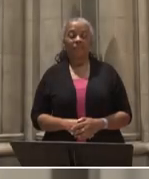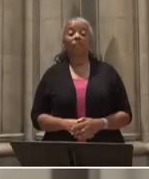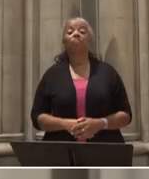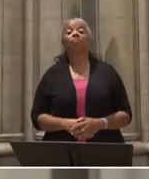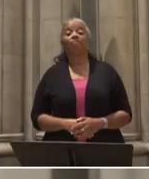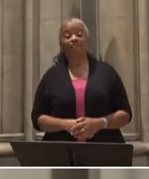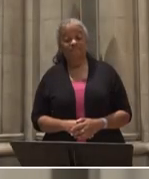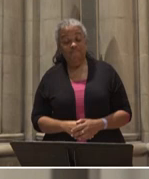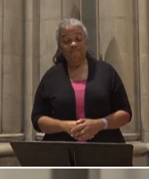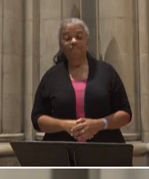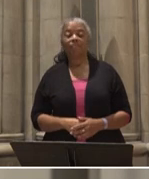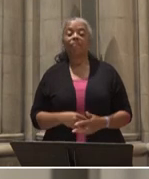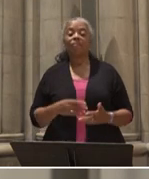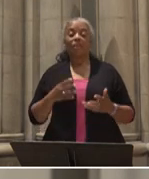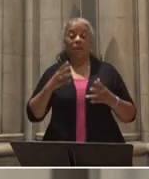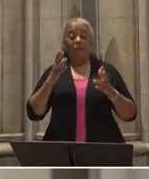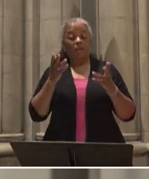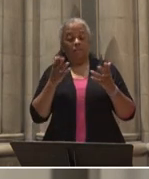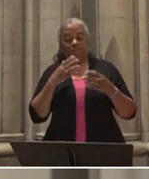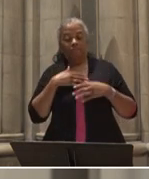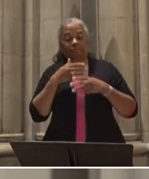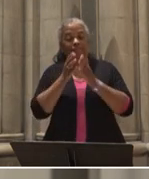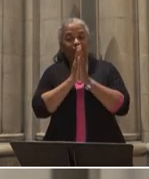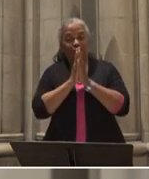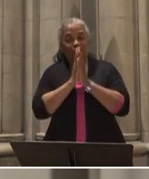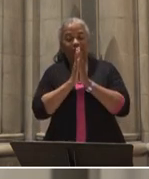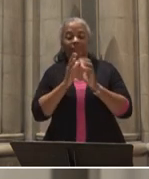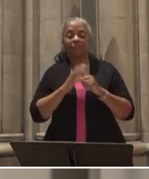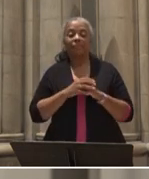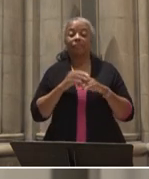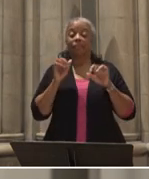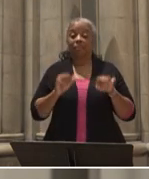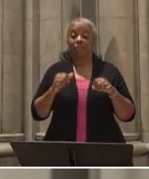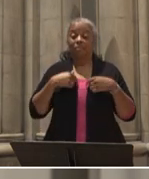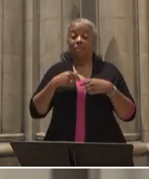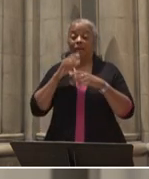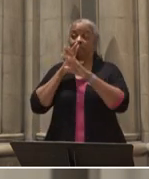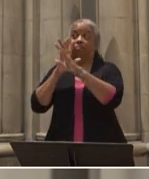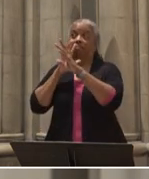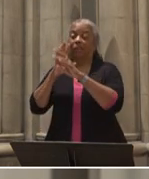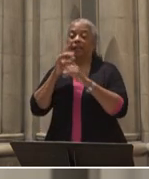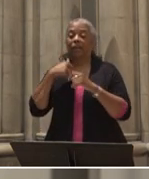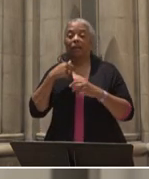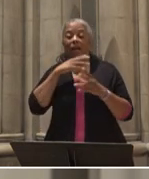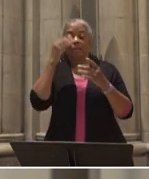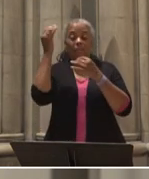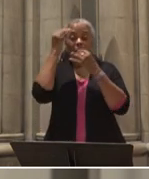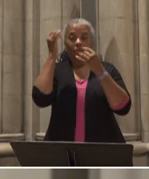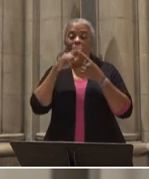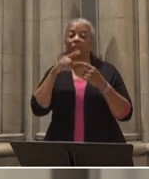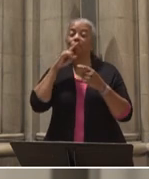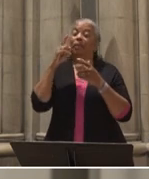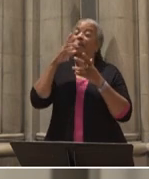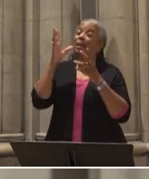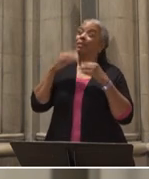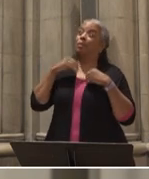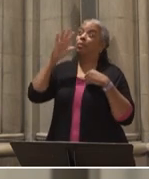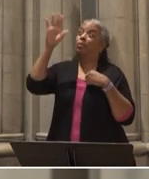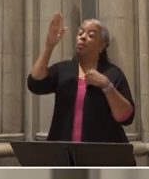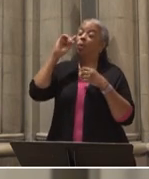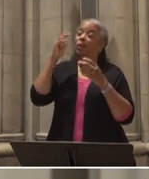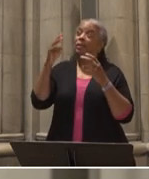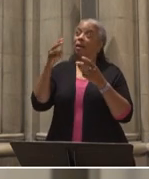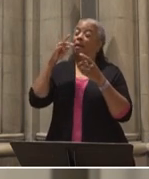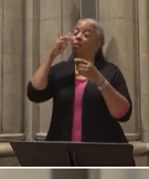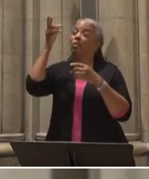May the words of my mouth and the meditations of all of our hearts be acceptable in your sight, O God, for